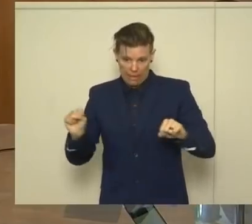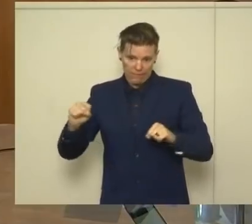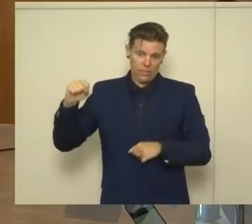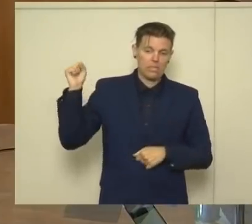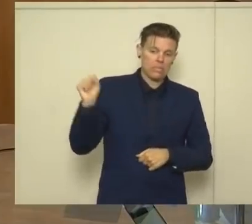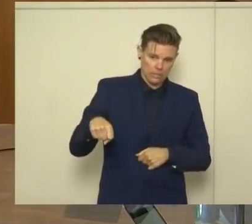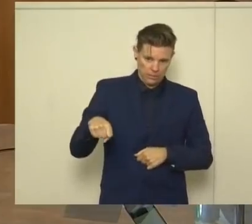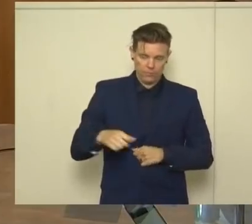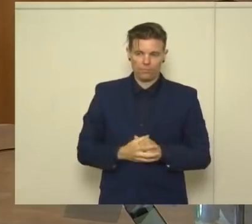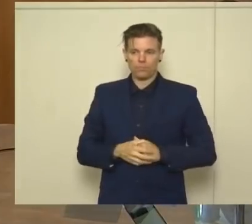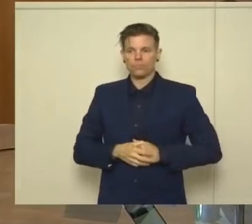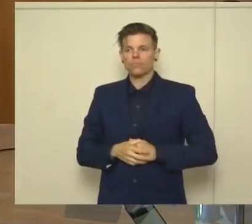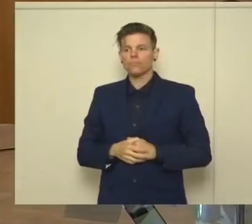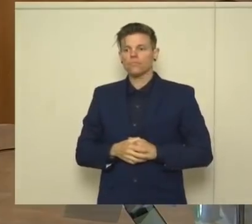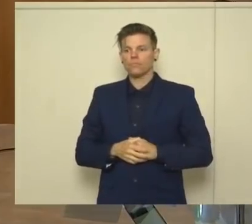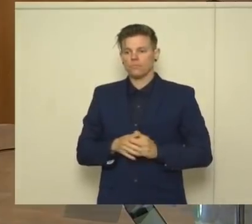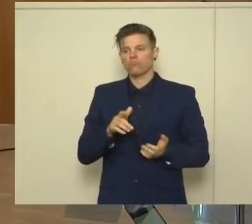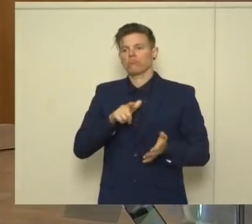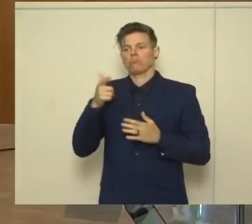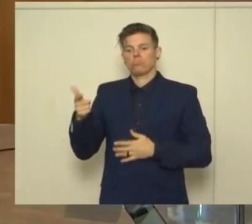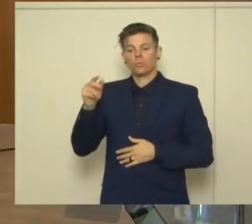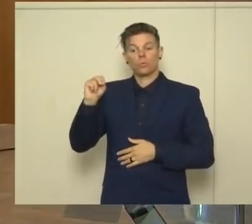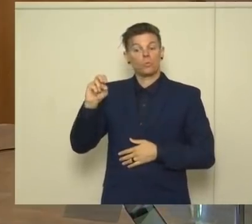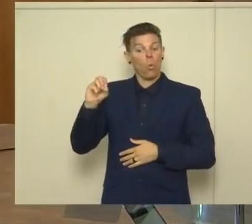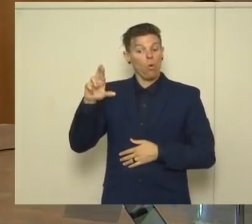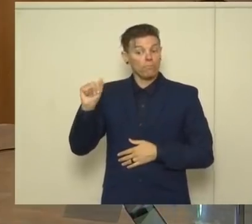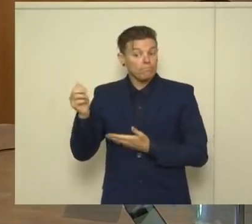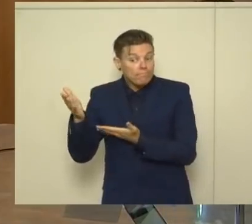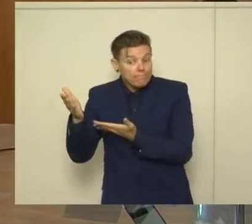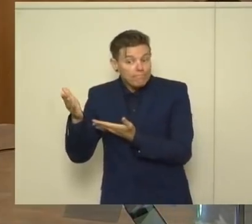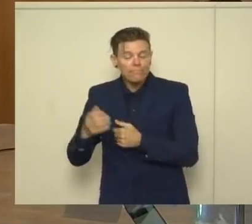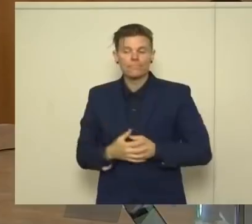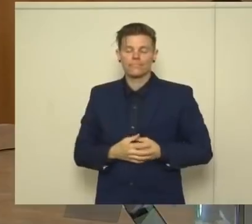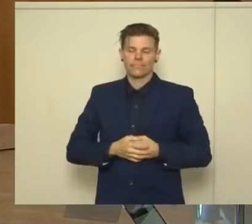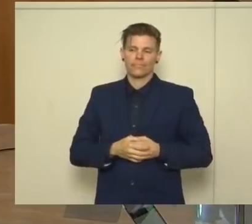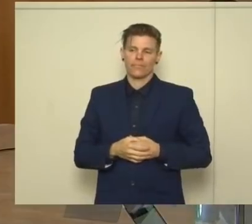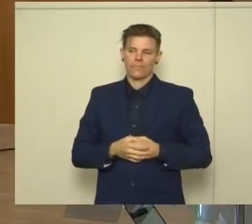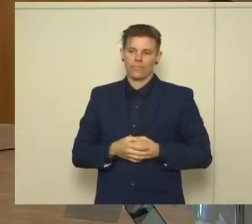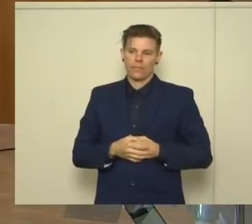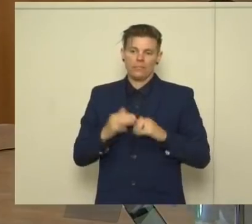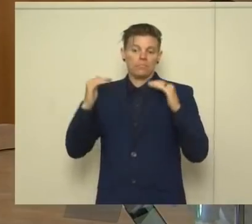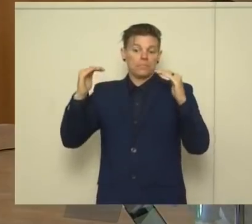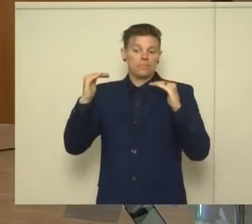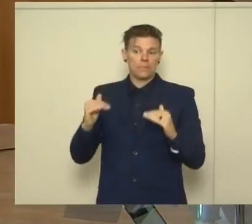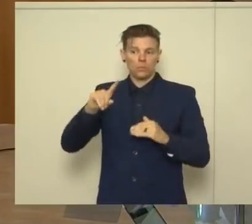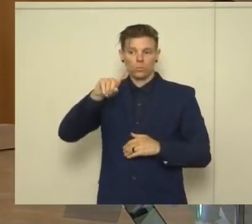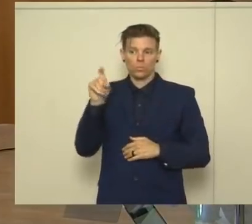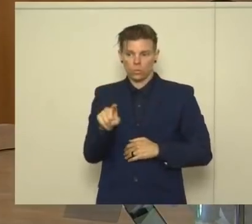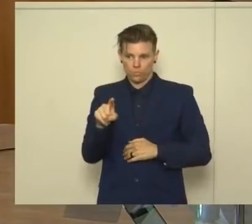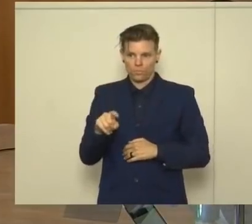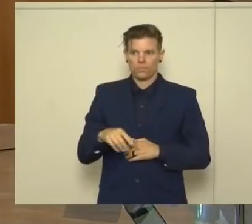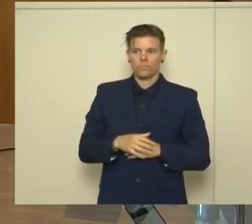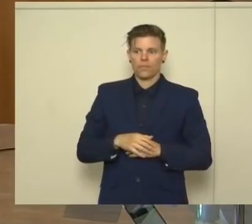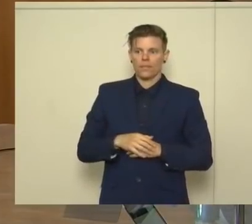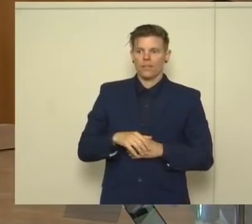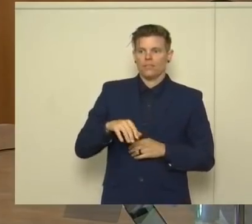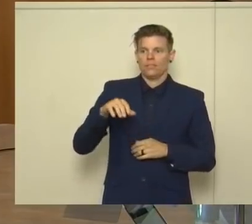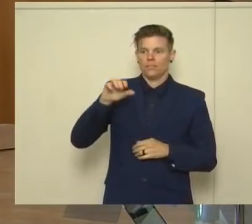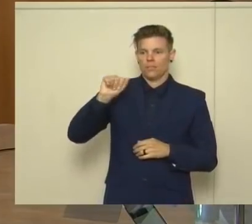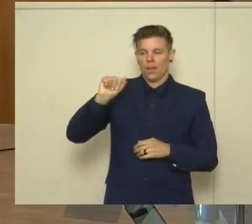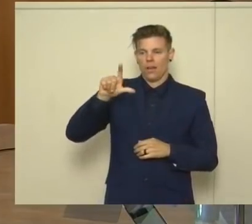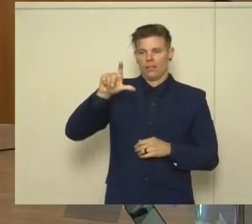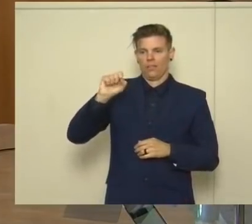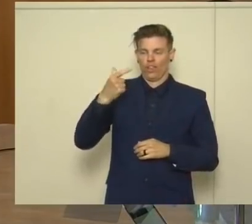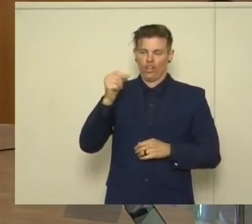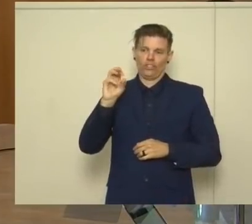Right, Nora. Thank you, Governor and Secretary. Next, we'll go to Algernon Damaso with the Las Cruces Sun News.